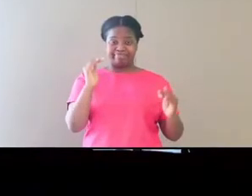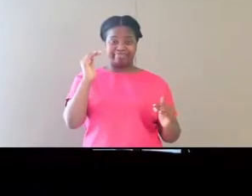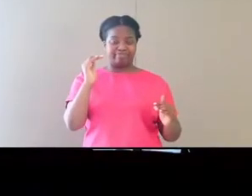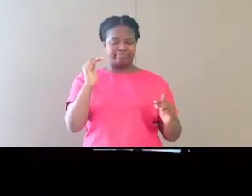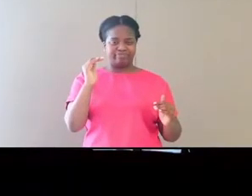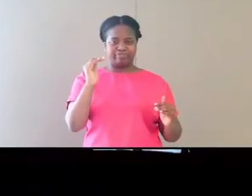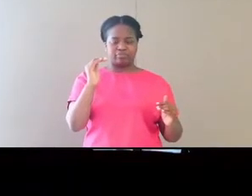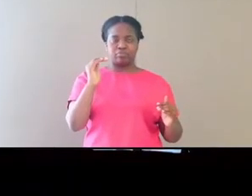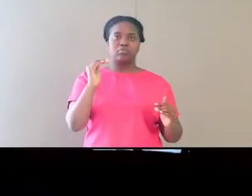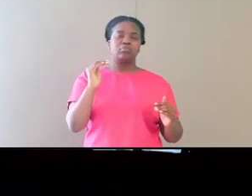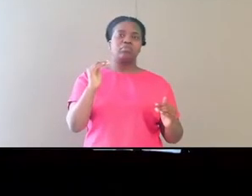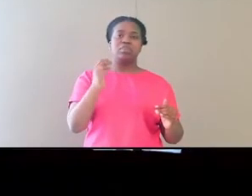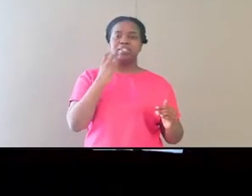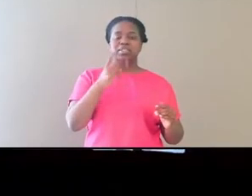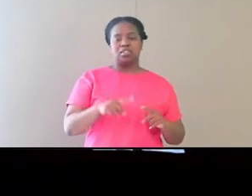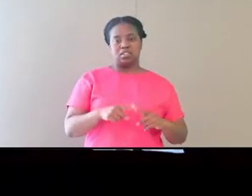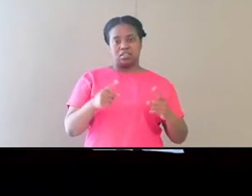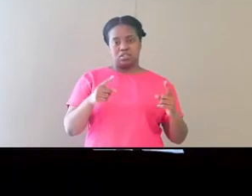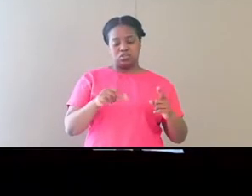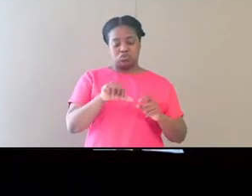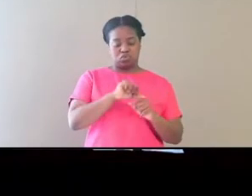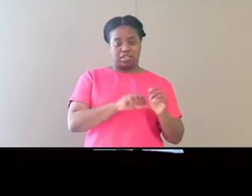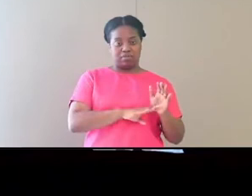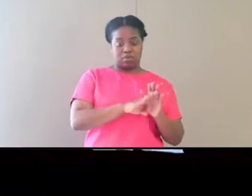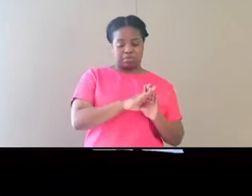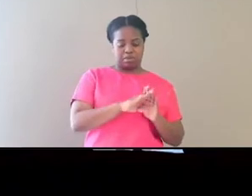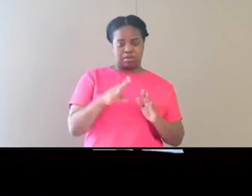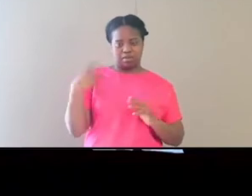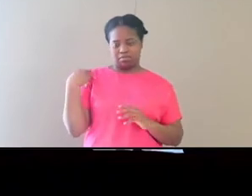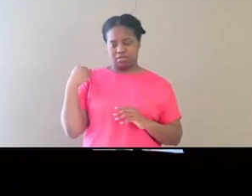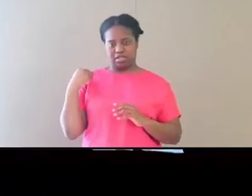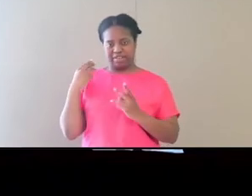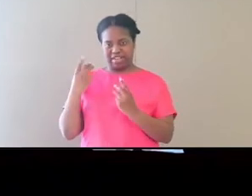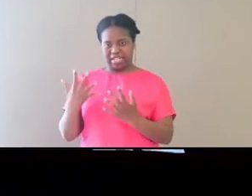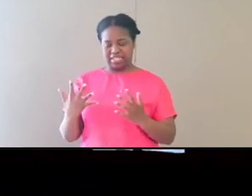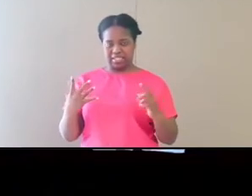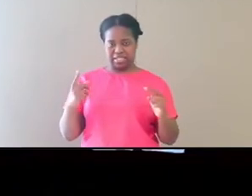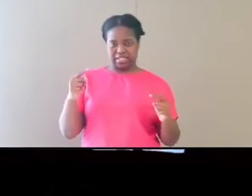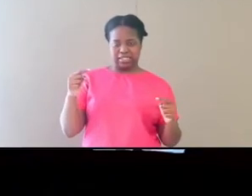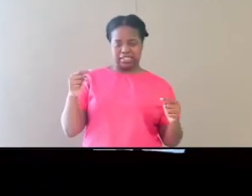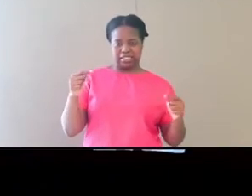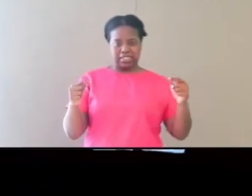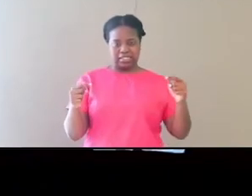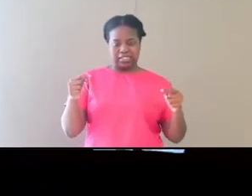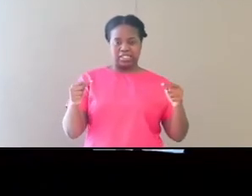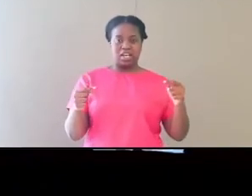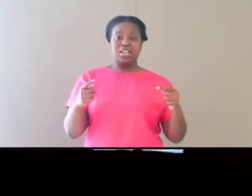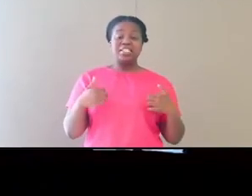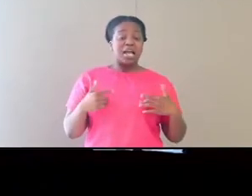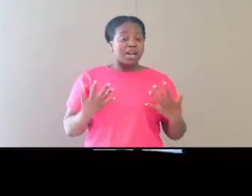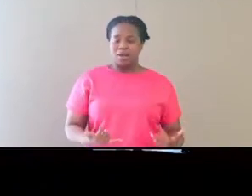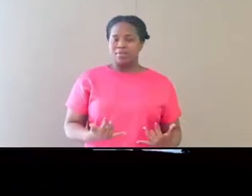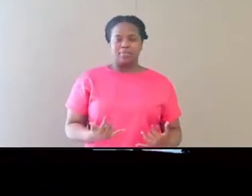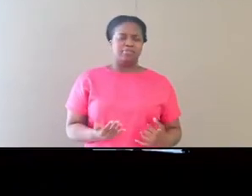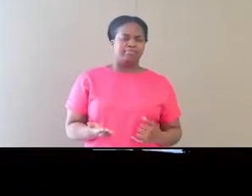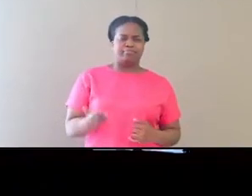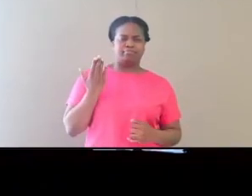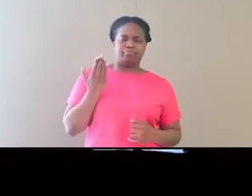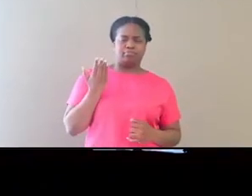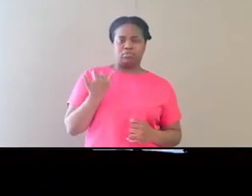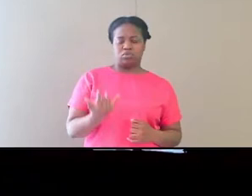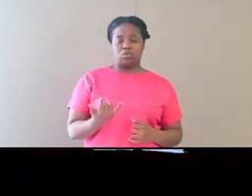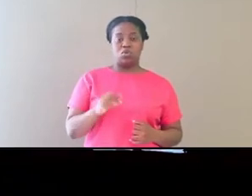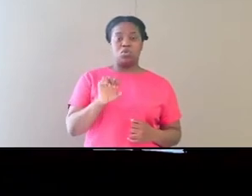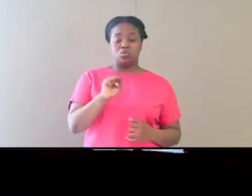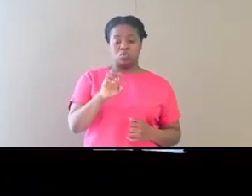between social development and the Minister of Finance already coming in. It's always there. And so the committee and